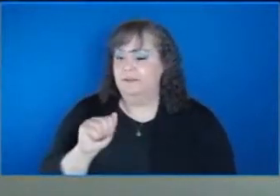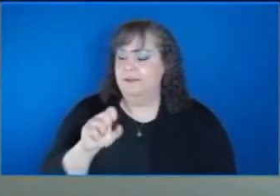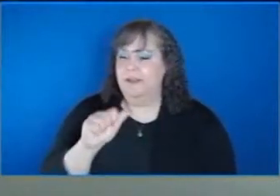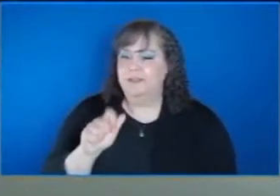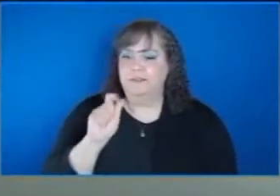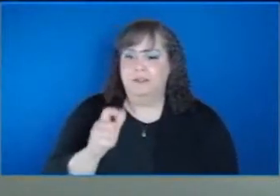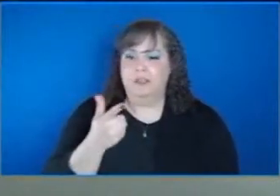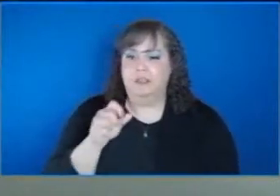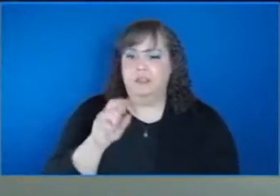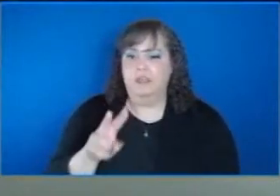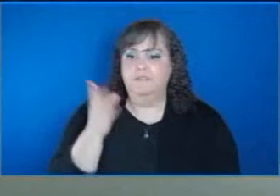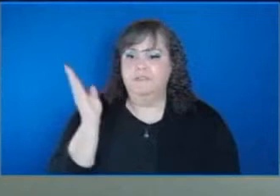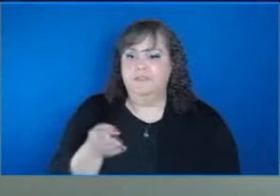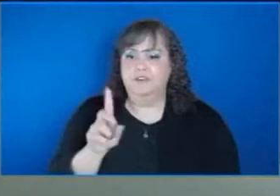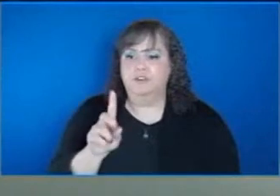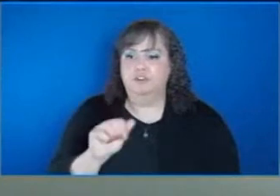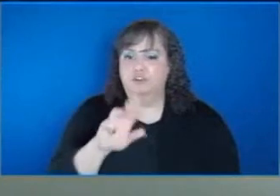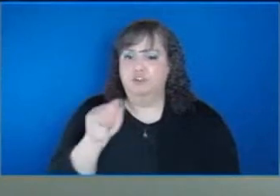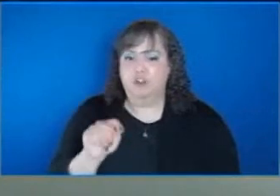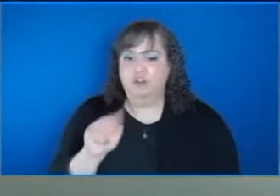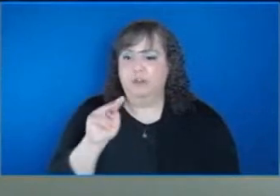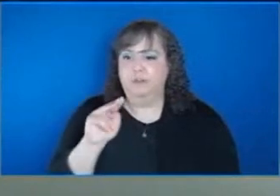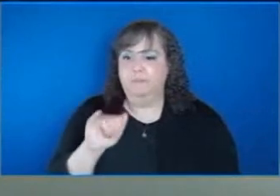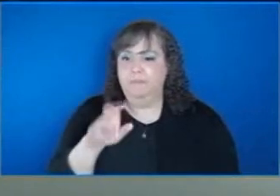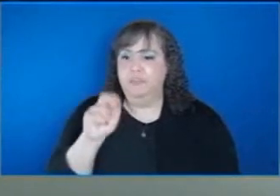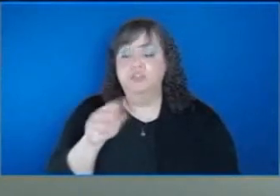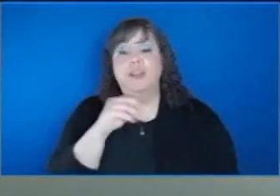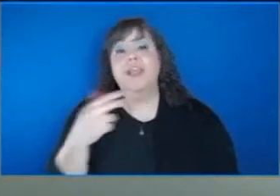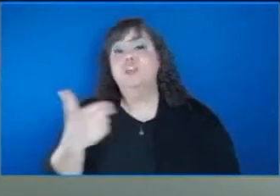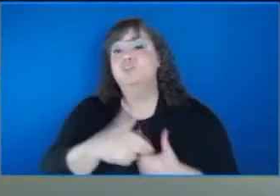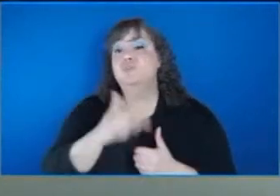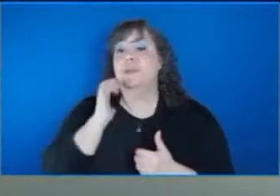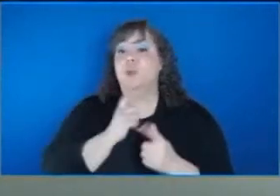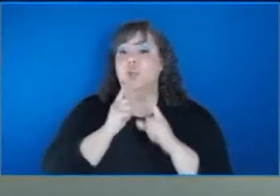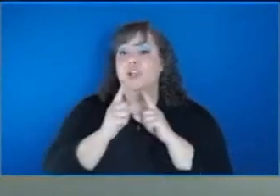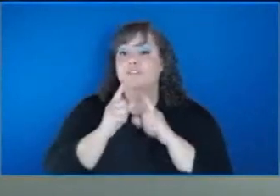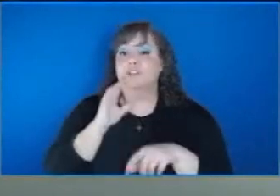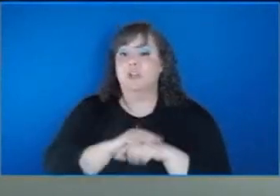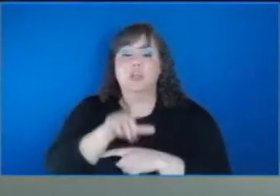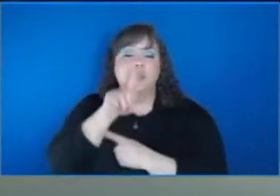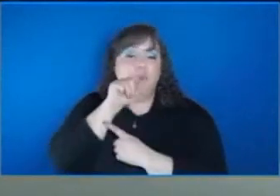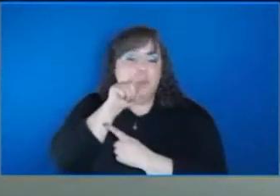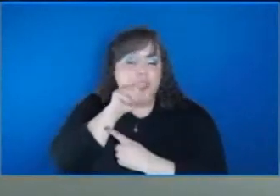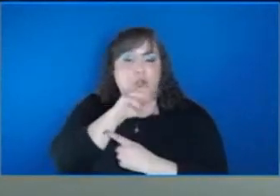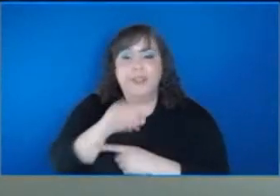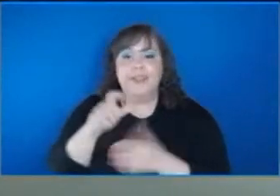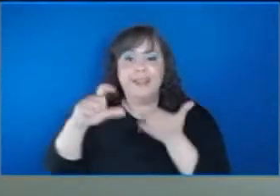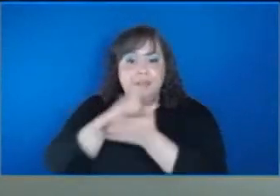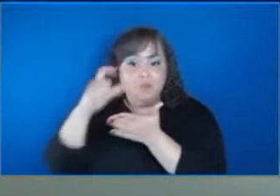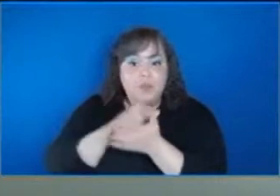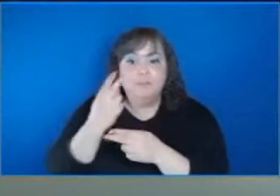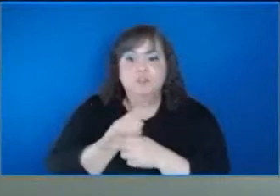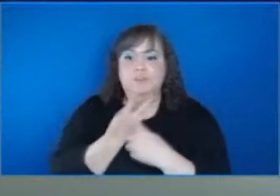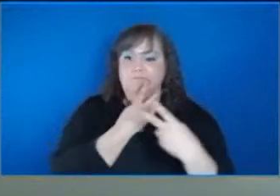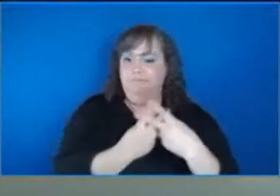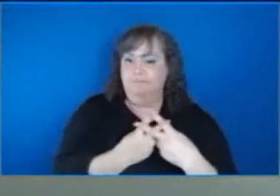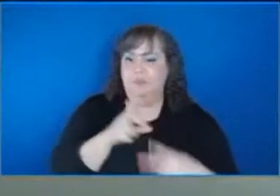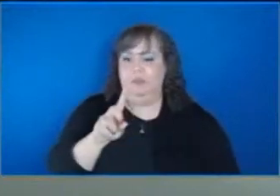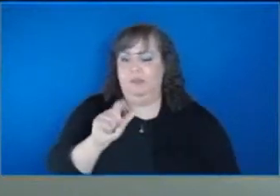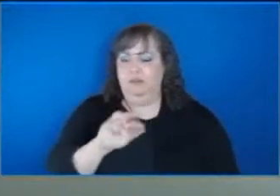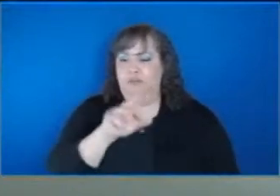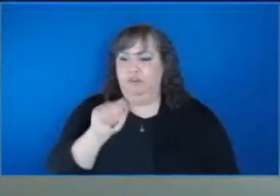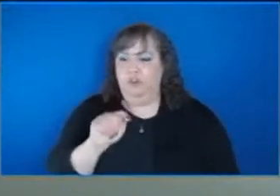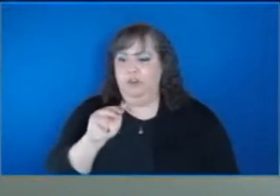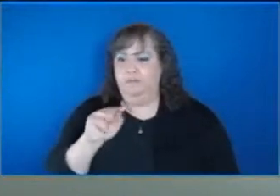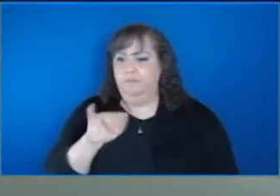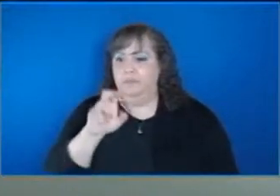nasa.gov/DART mission, and join the conversation on Twitter and Instagram by using #DARTmission. Launch is literally hours